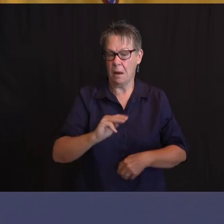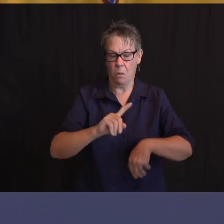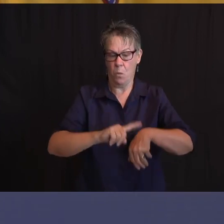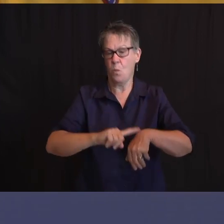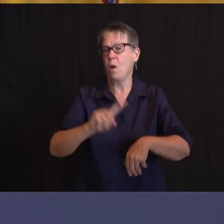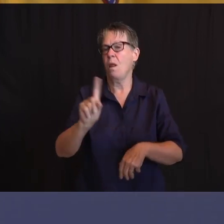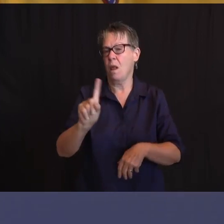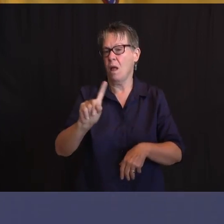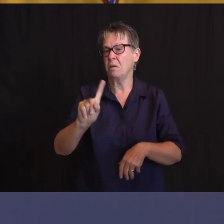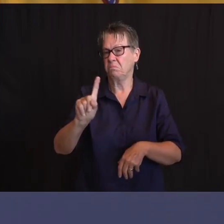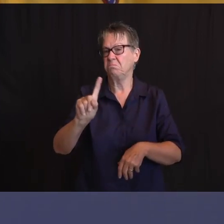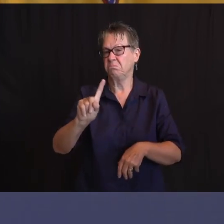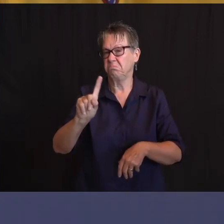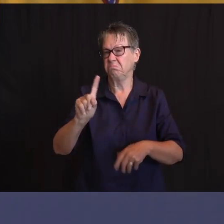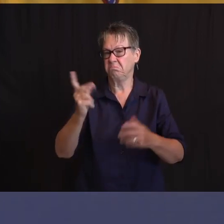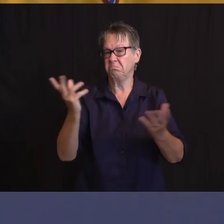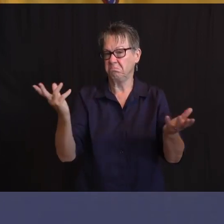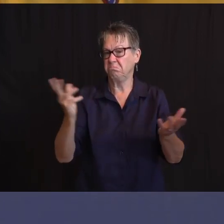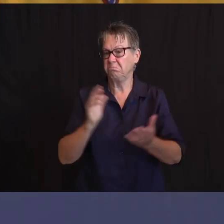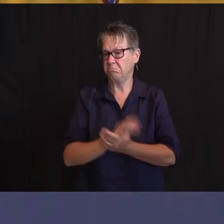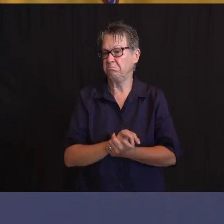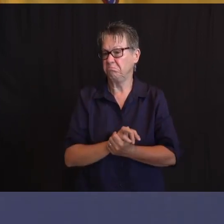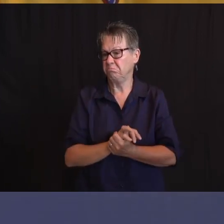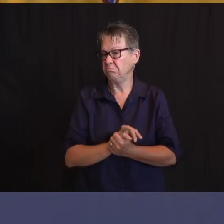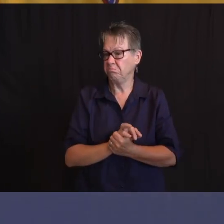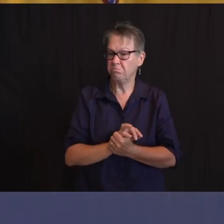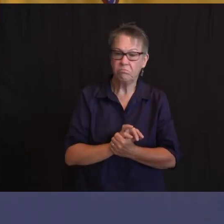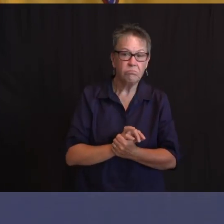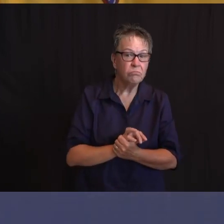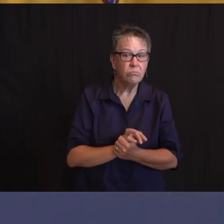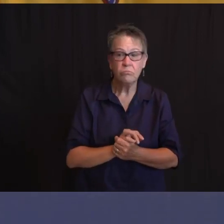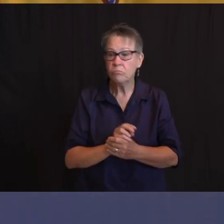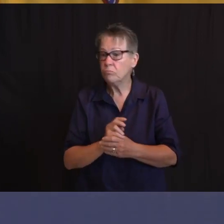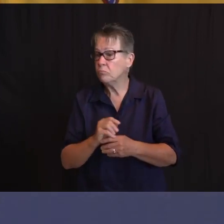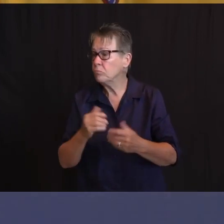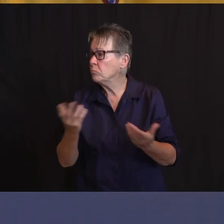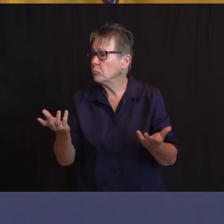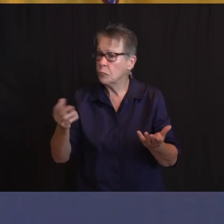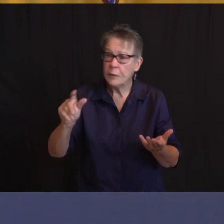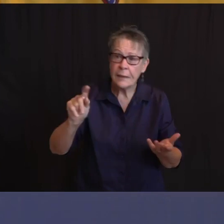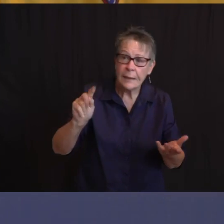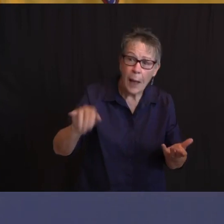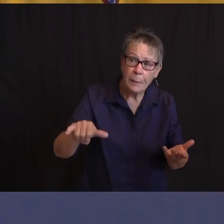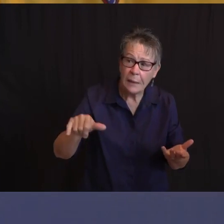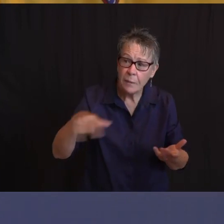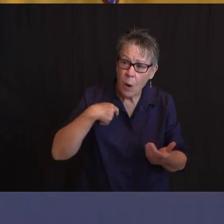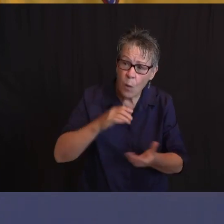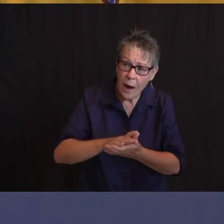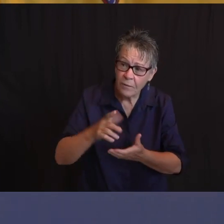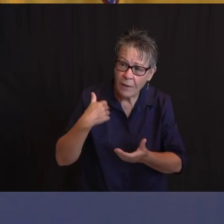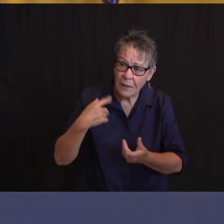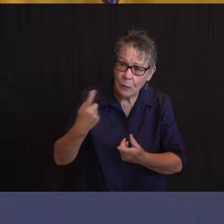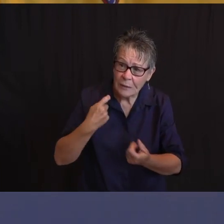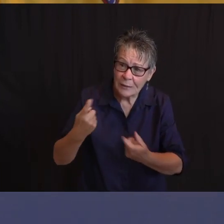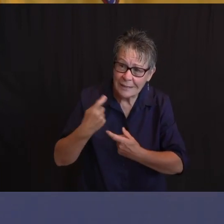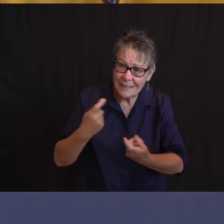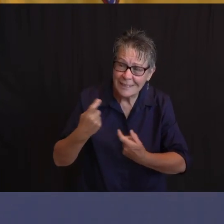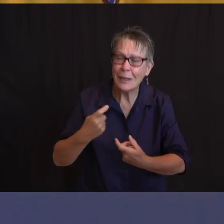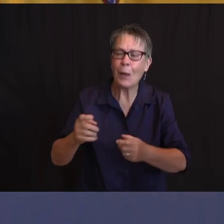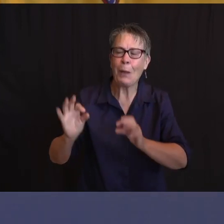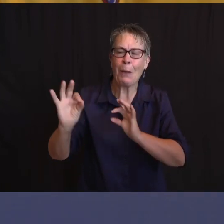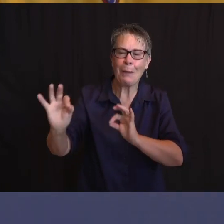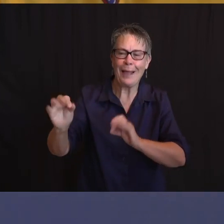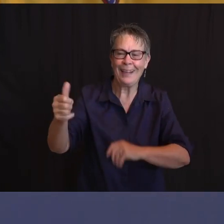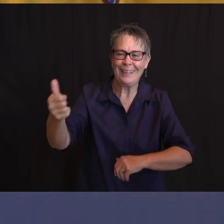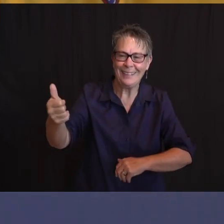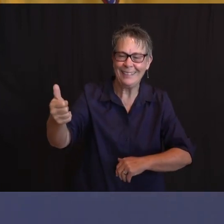from Mahan. With that, assuming Tammy doesn't have any questions, we'll start with Matt Arco. Matt, good afternoon. Good afternoon. On education, has the state come